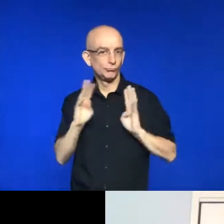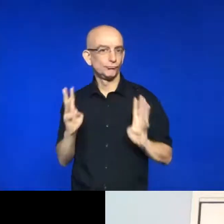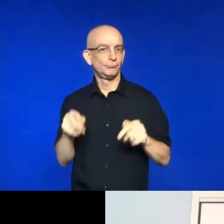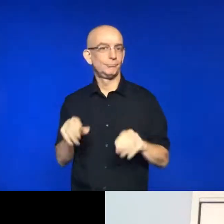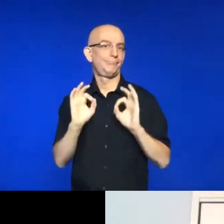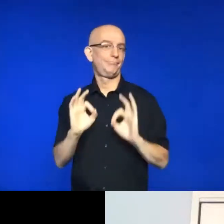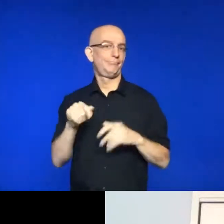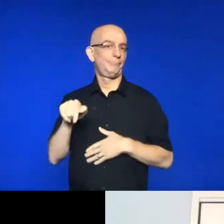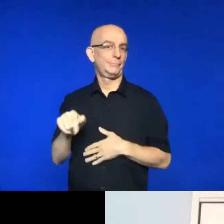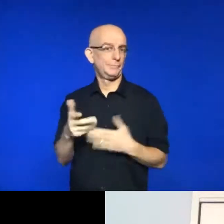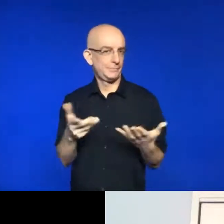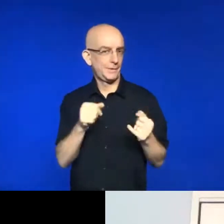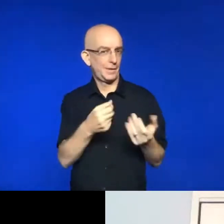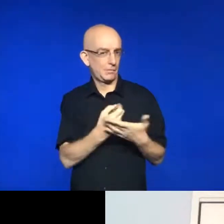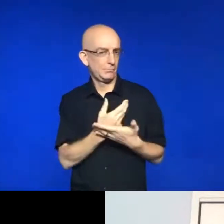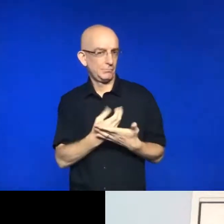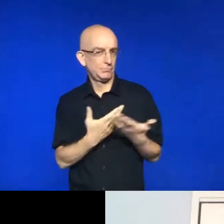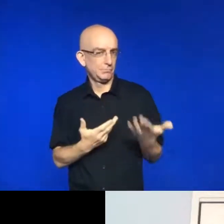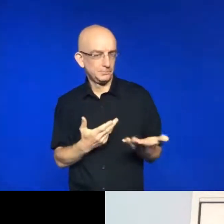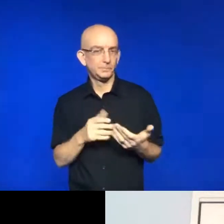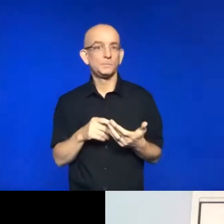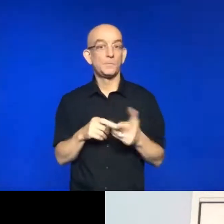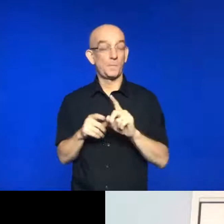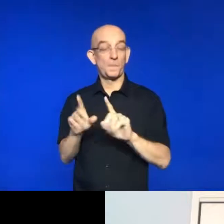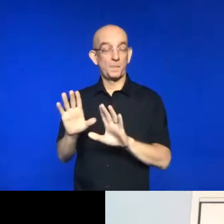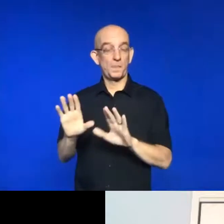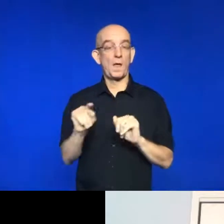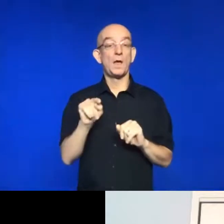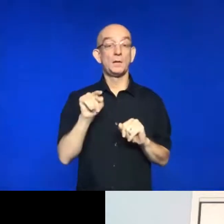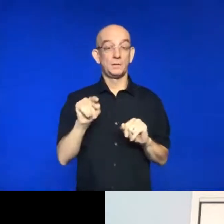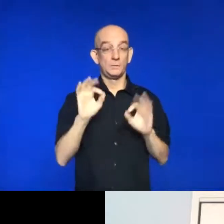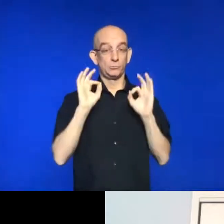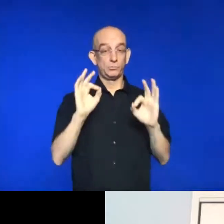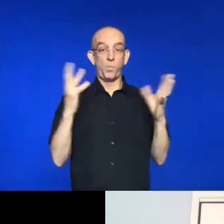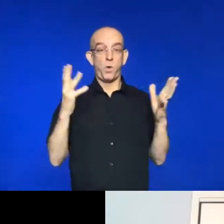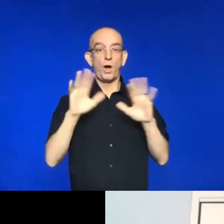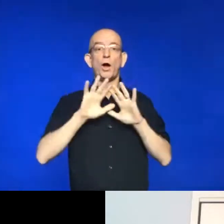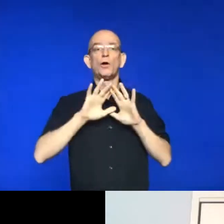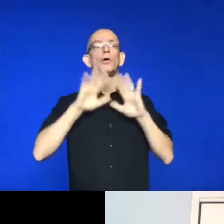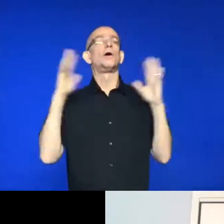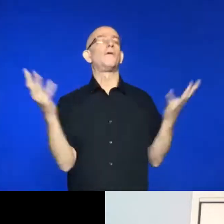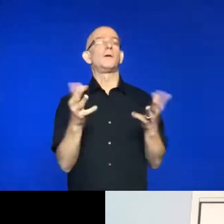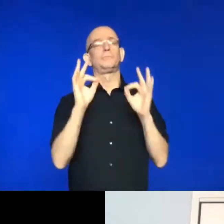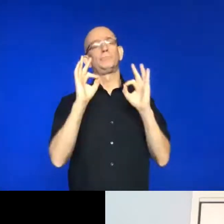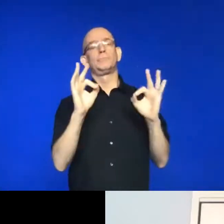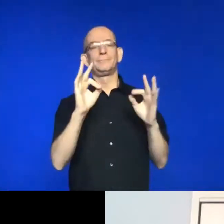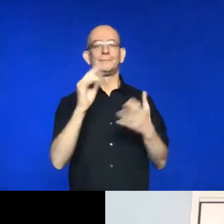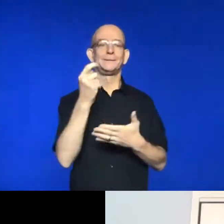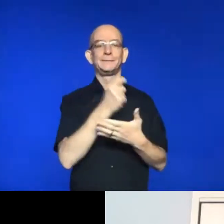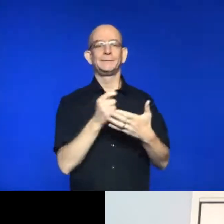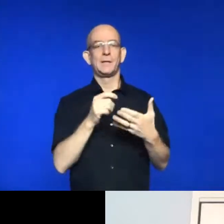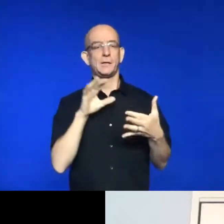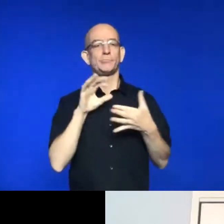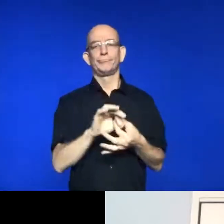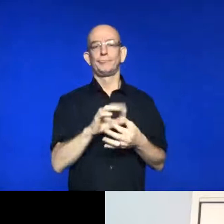design for learning and the reason why it works so well is because it it affords a degree of flexibility that really